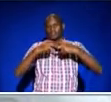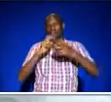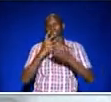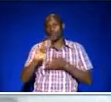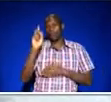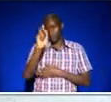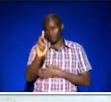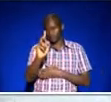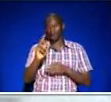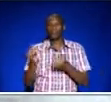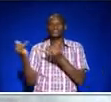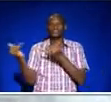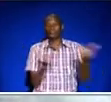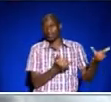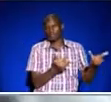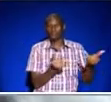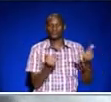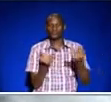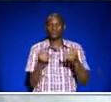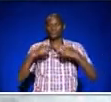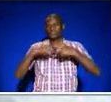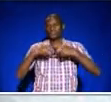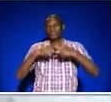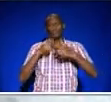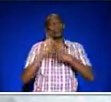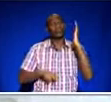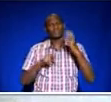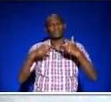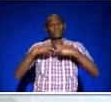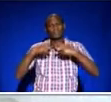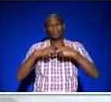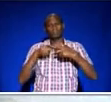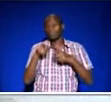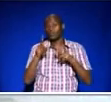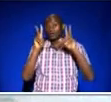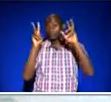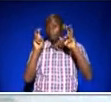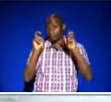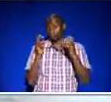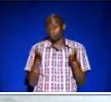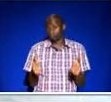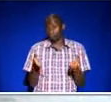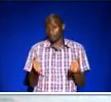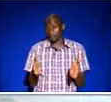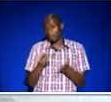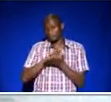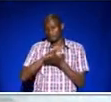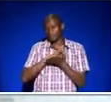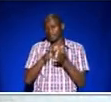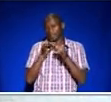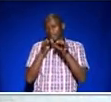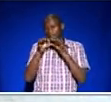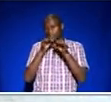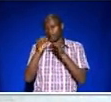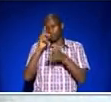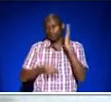to Physics. Now, what is physics? So this topic basically will try to explain what